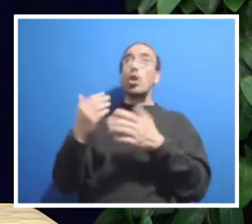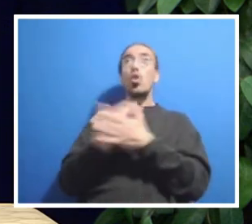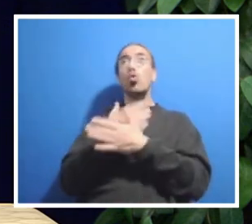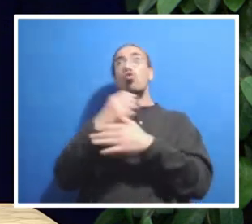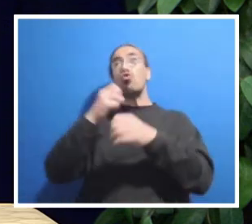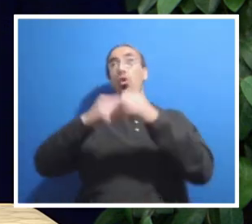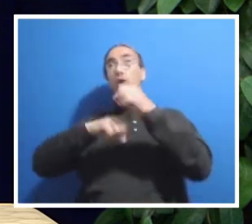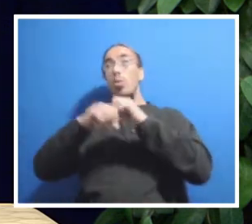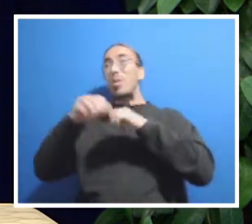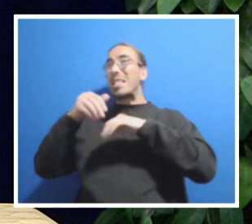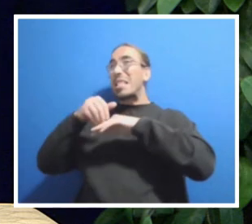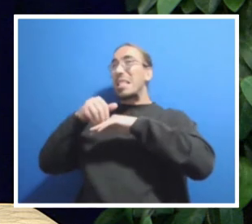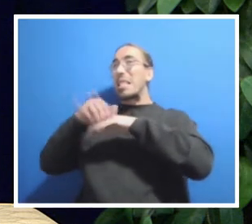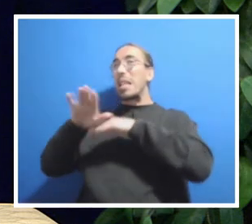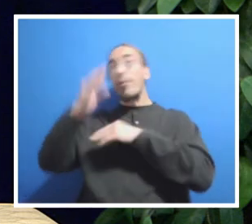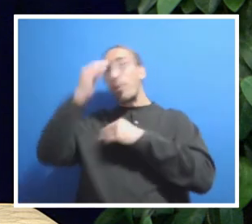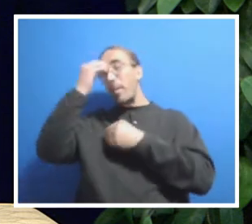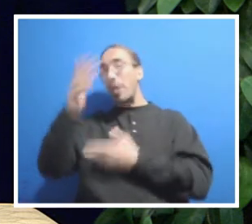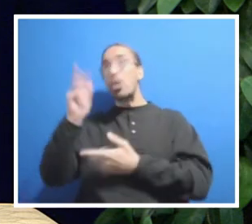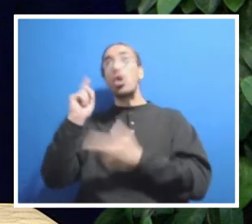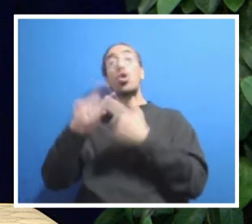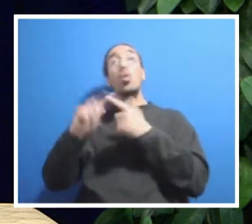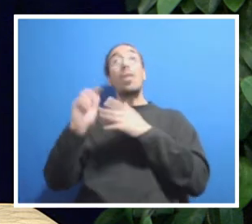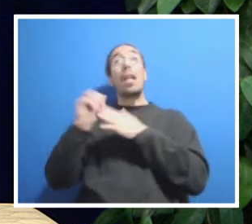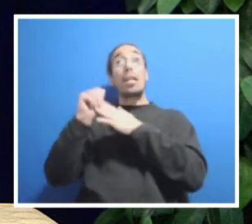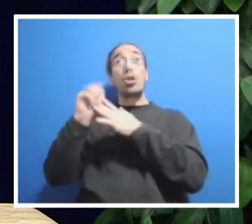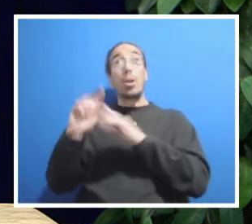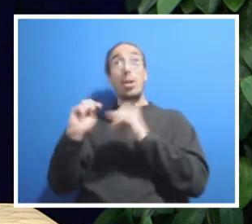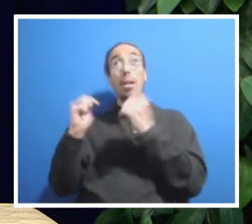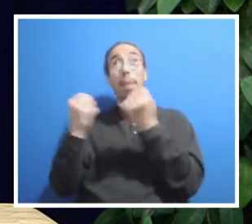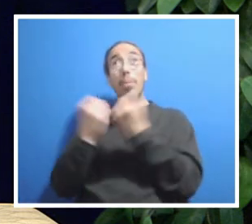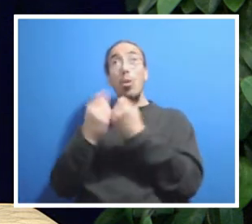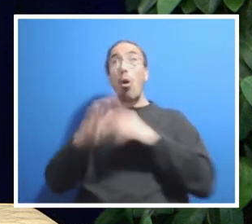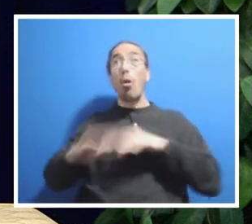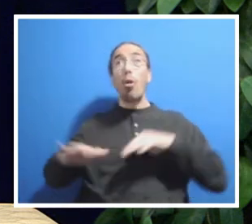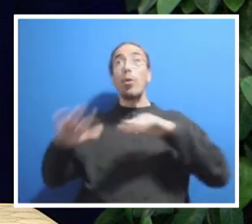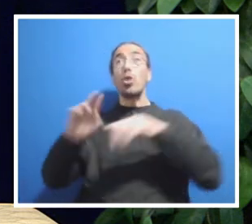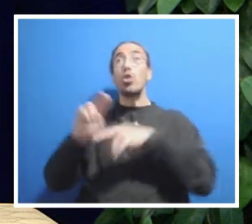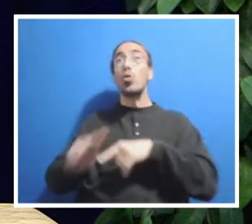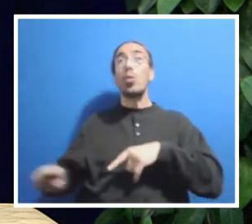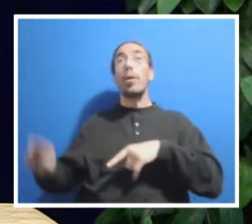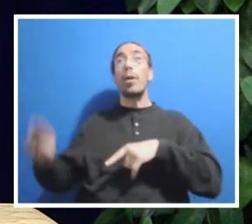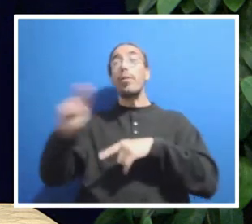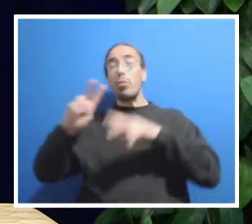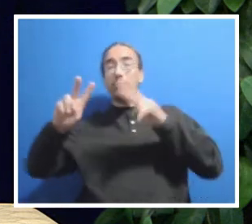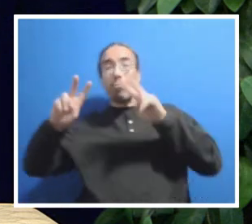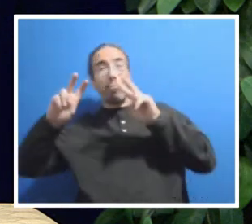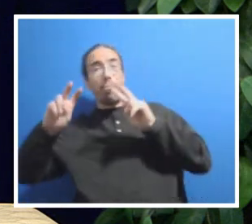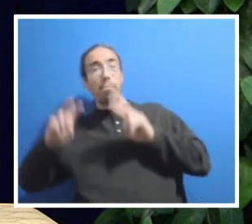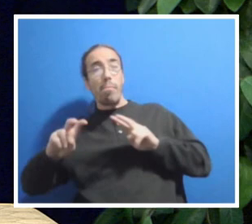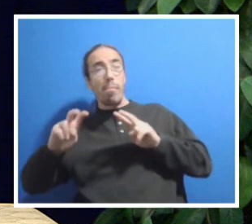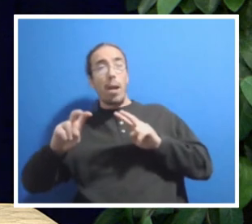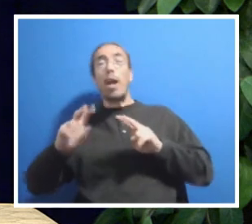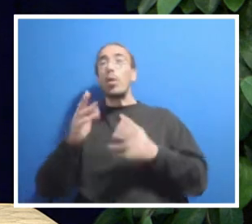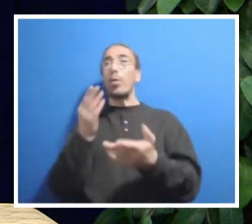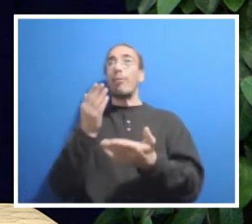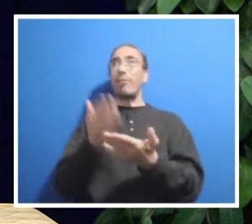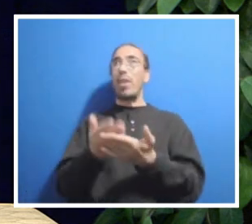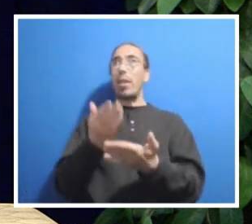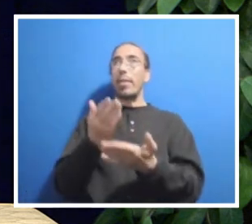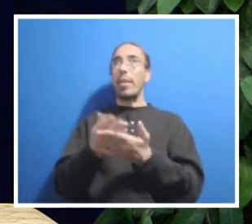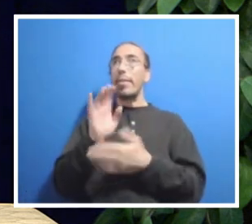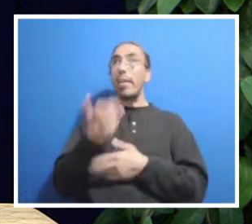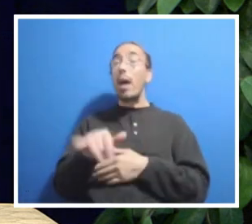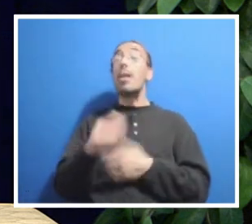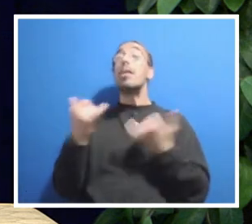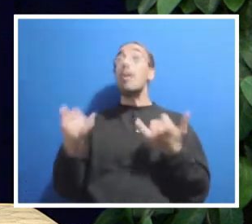that information out to the leadership teams throughout the university to review the data and to validate that. We're in the process now of getting